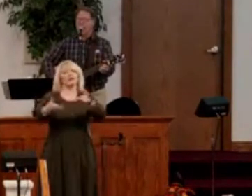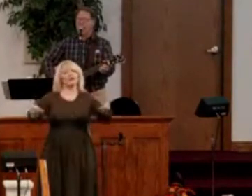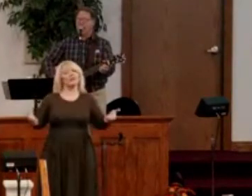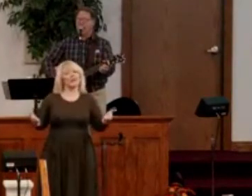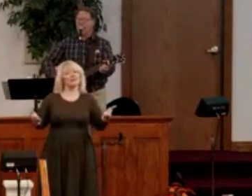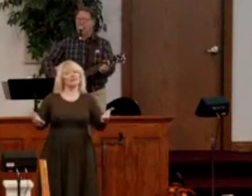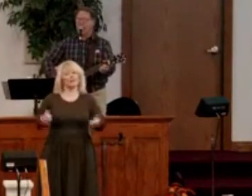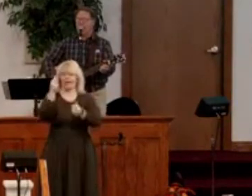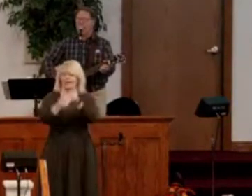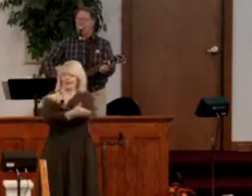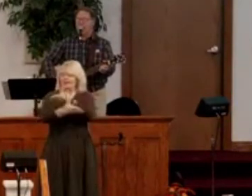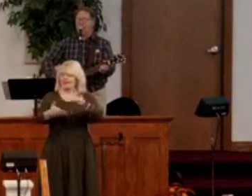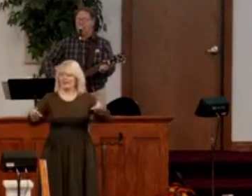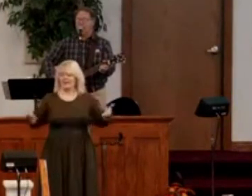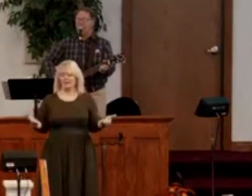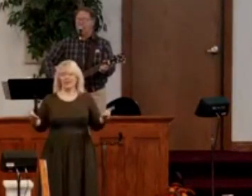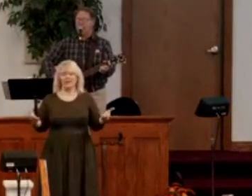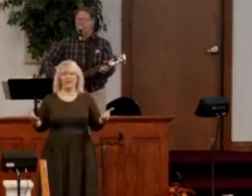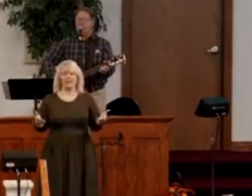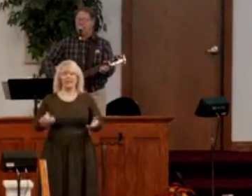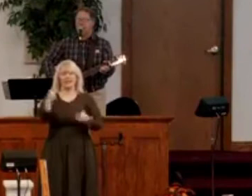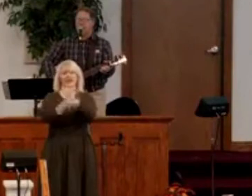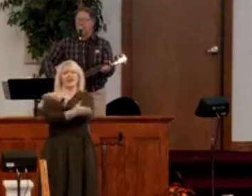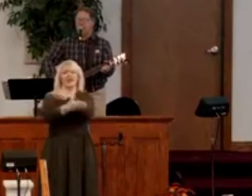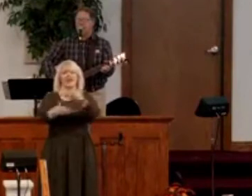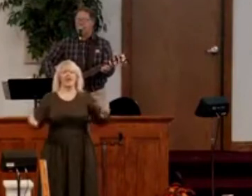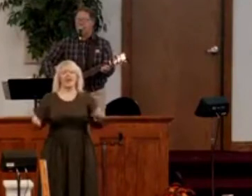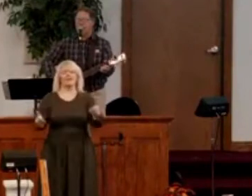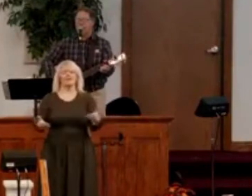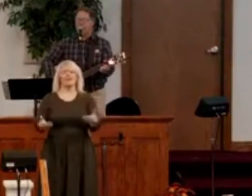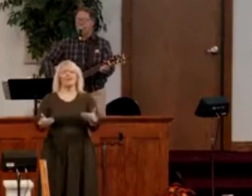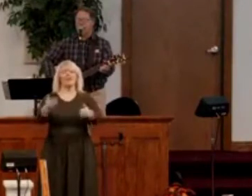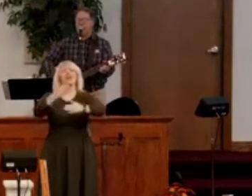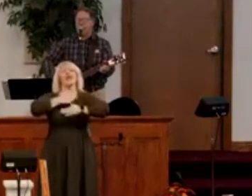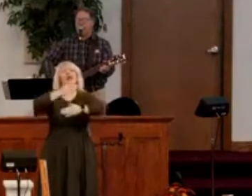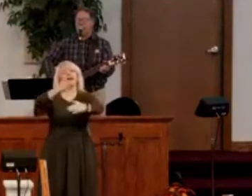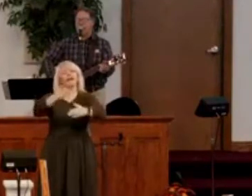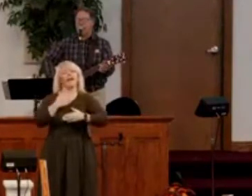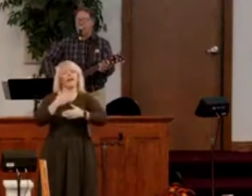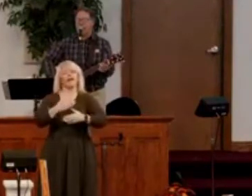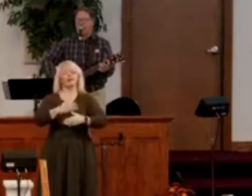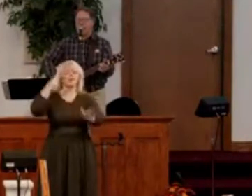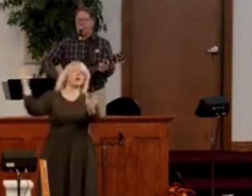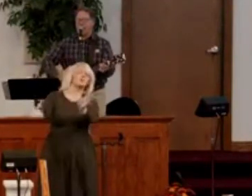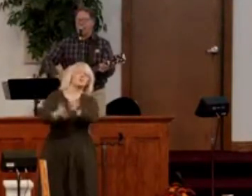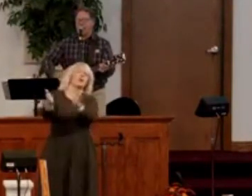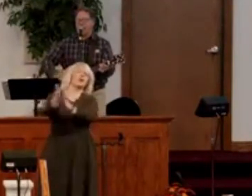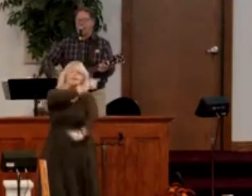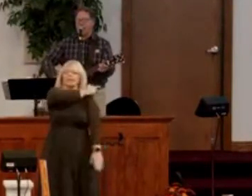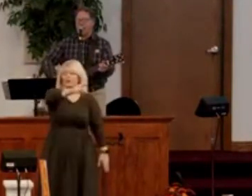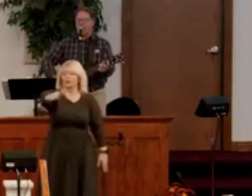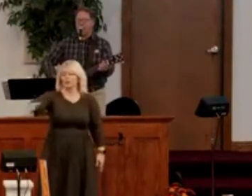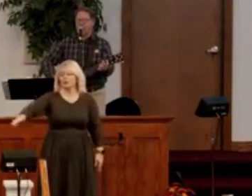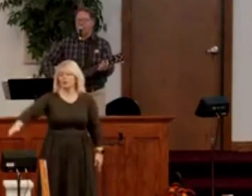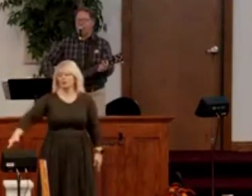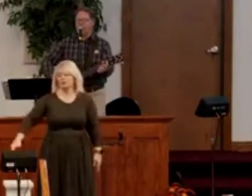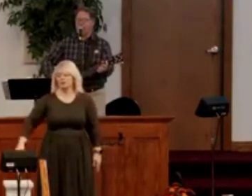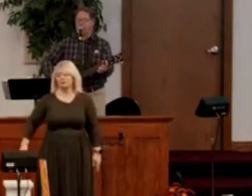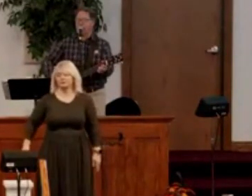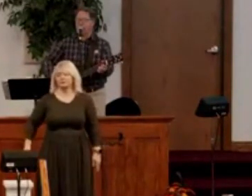Let everything that, everything that, everything that has breath, praise the